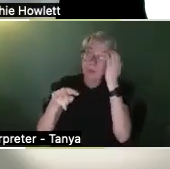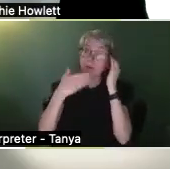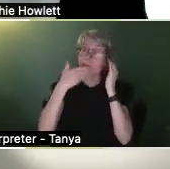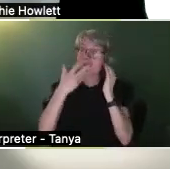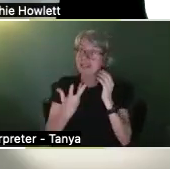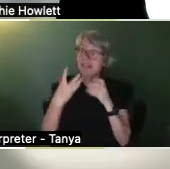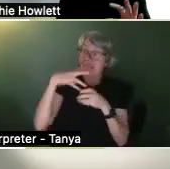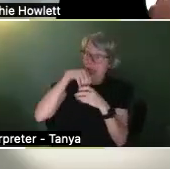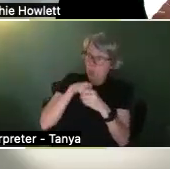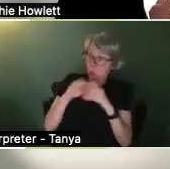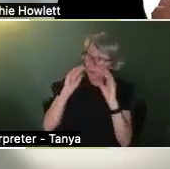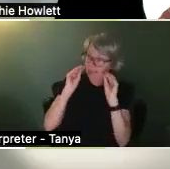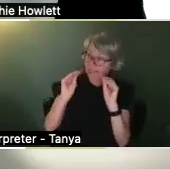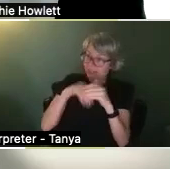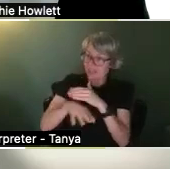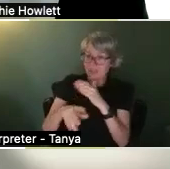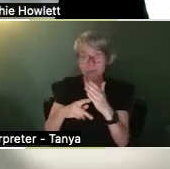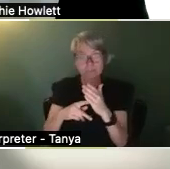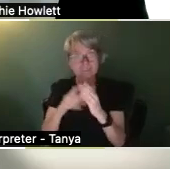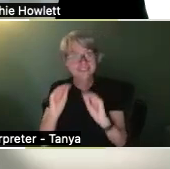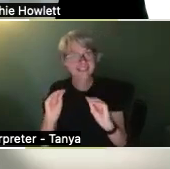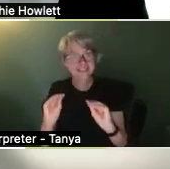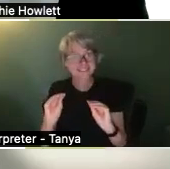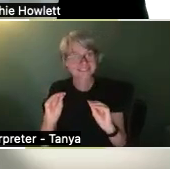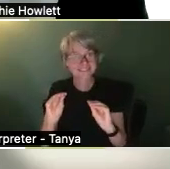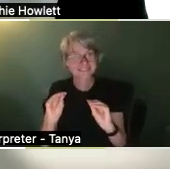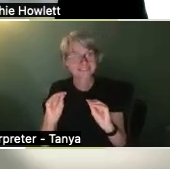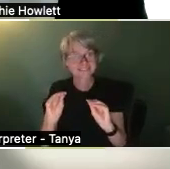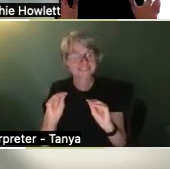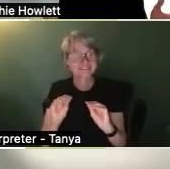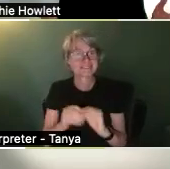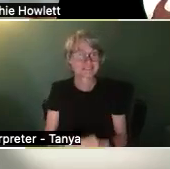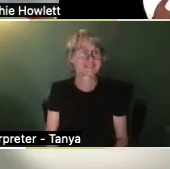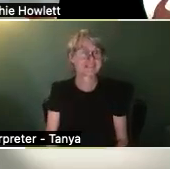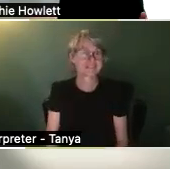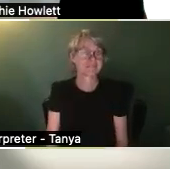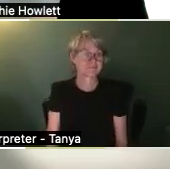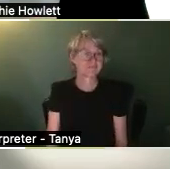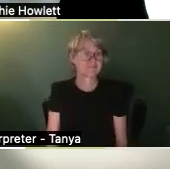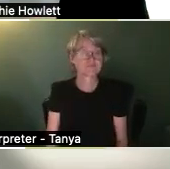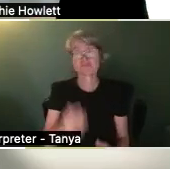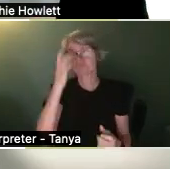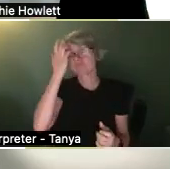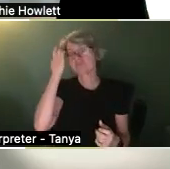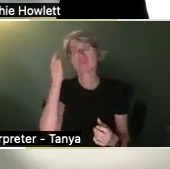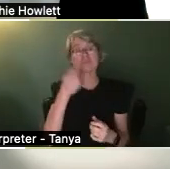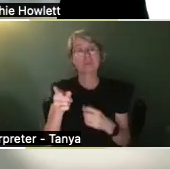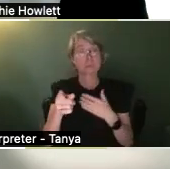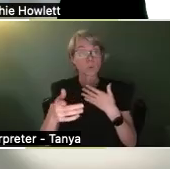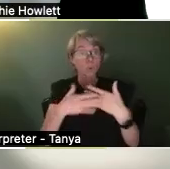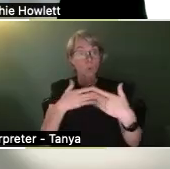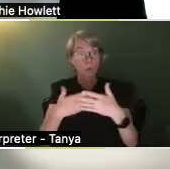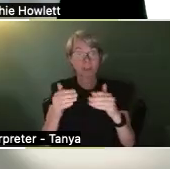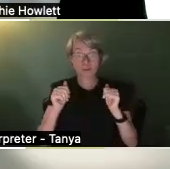into your curriculum for practitioners or students? And if you're, say, setting training curricula at